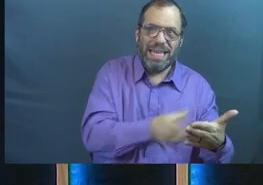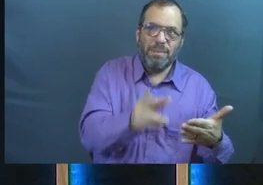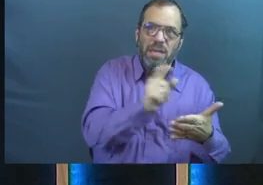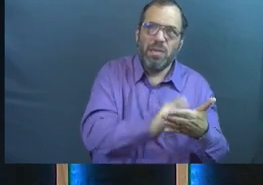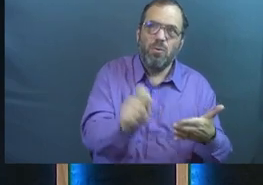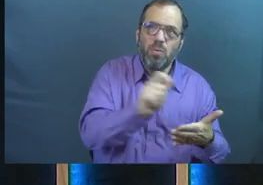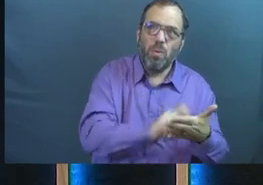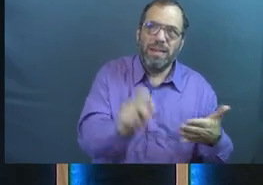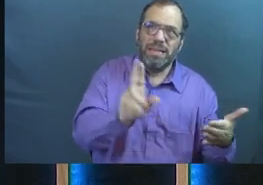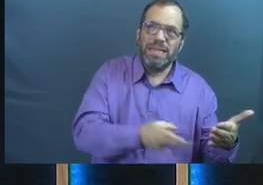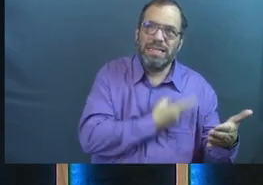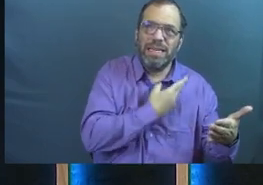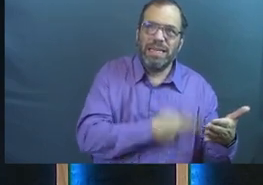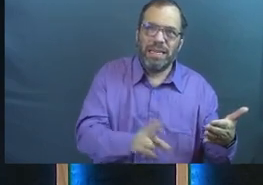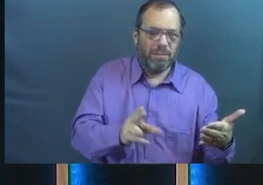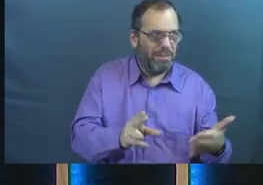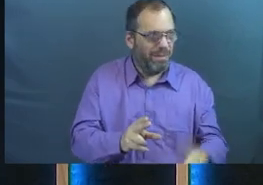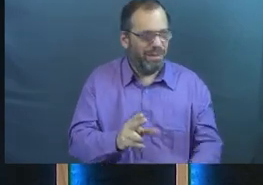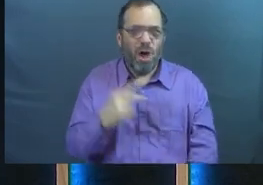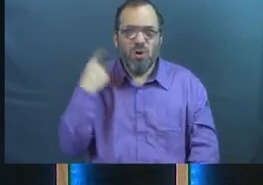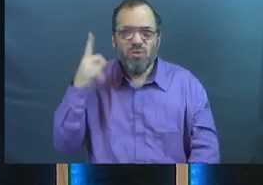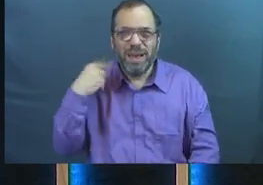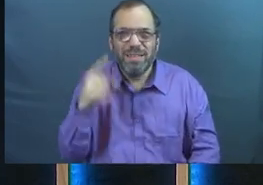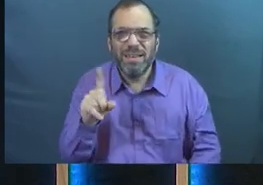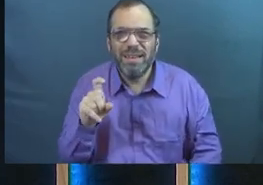of it. Is that crazy?